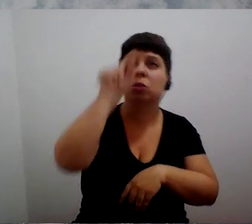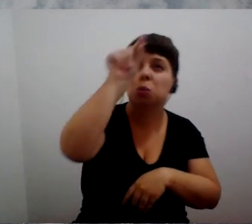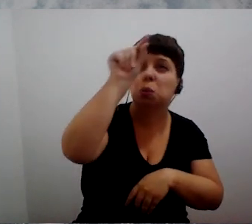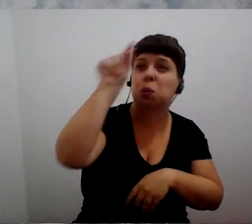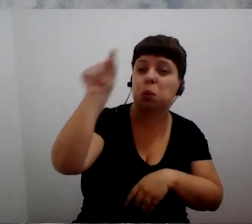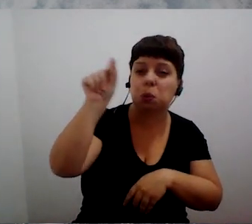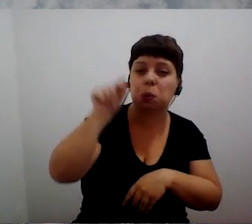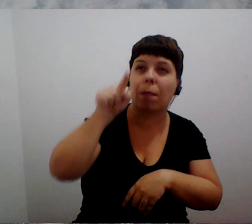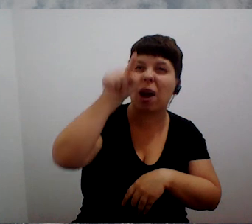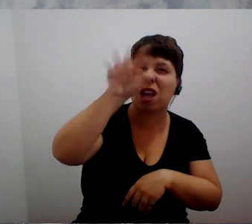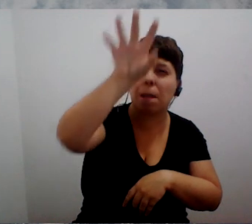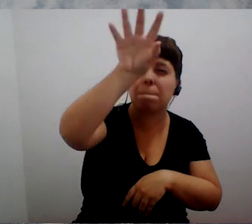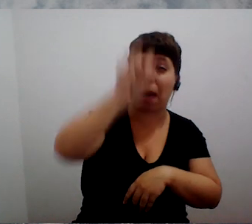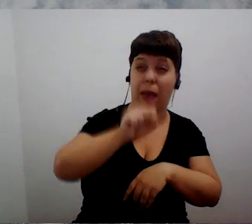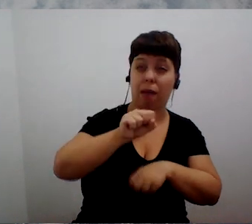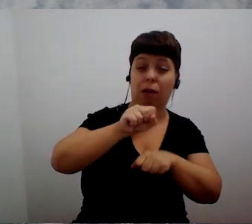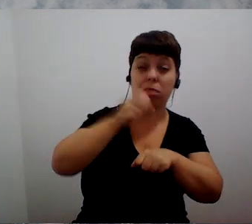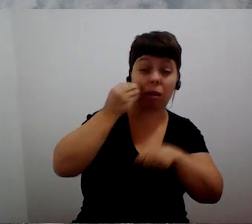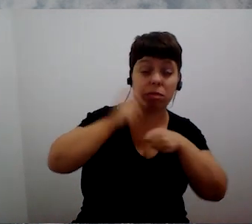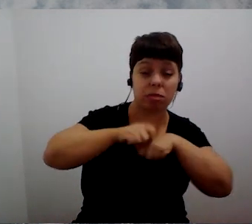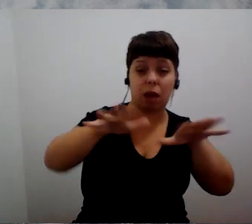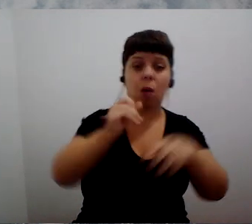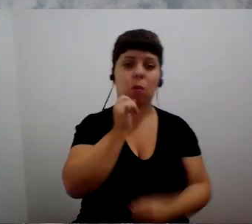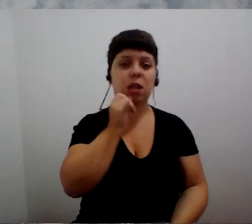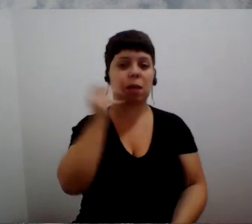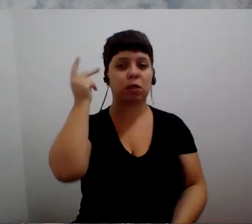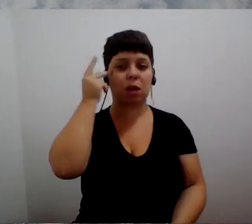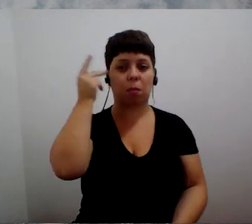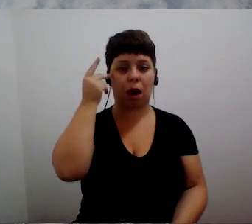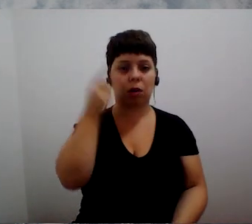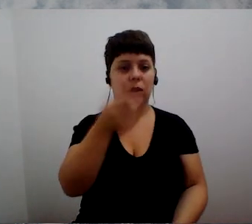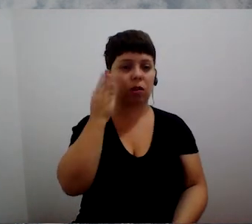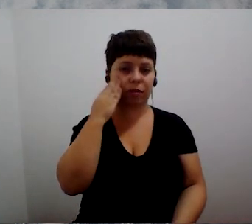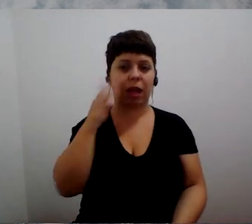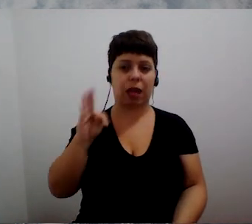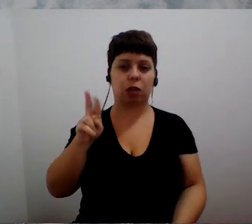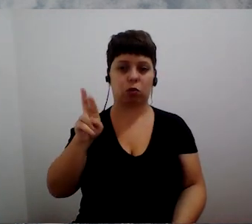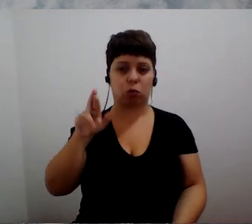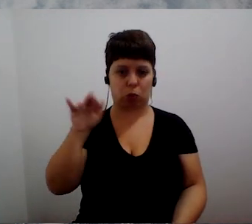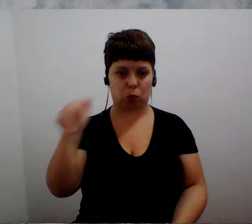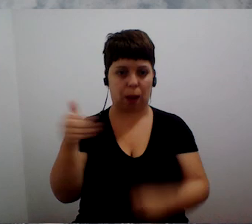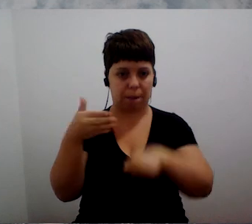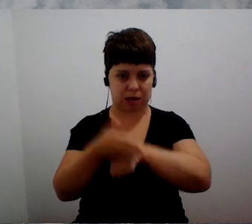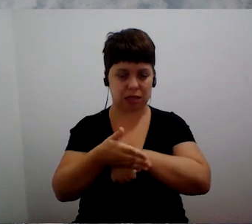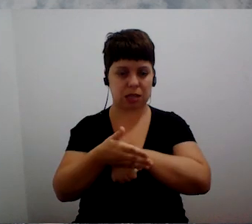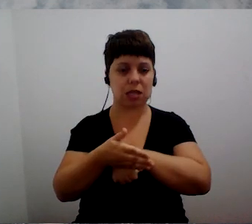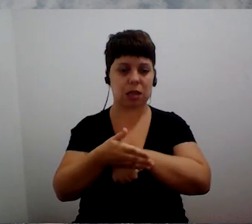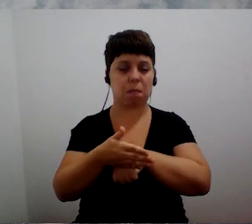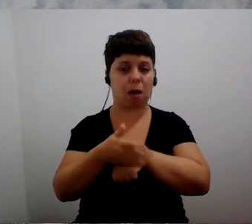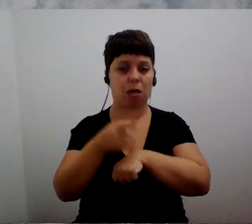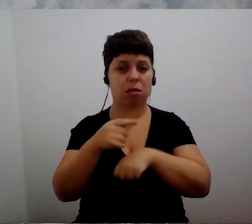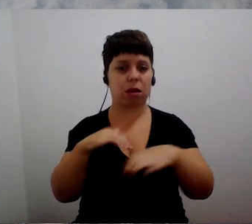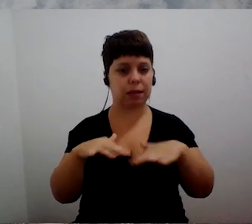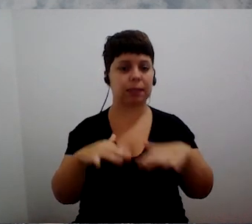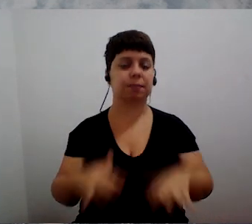interesting experiences happening locally in Brazil that we can build on and scale up in Brazil, such as in São Paulo, and